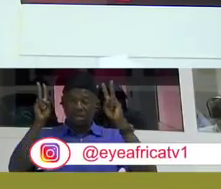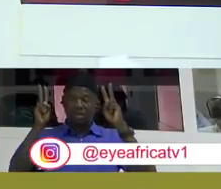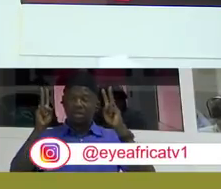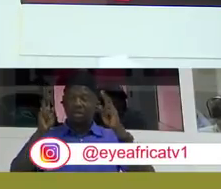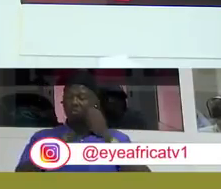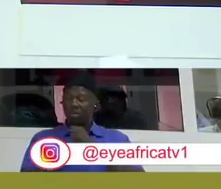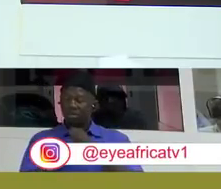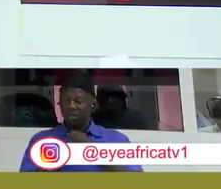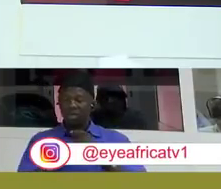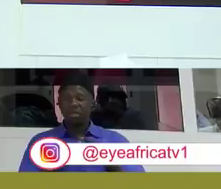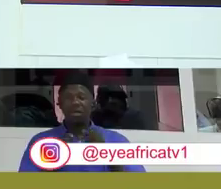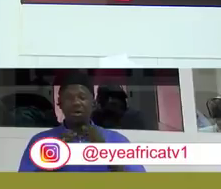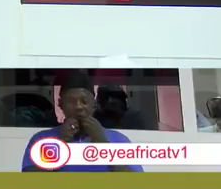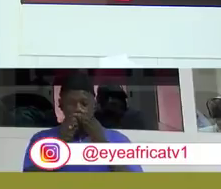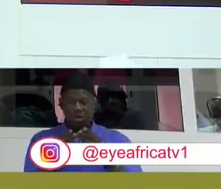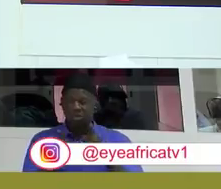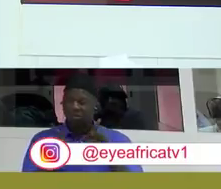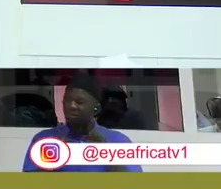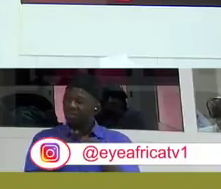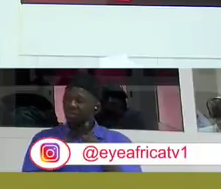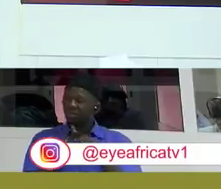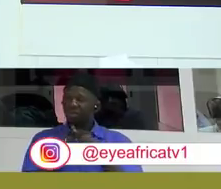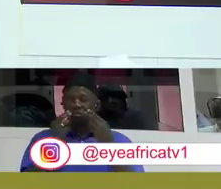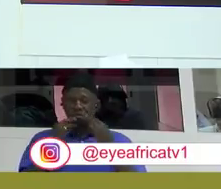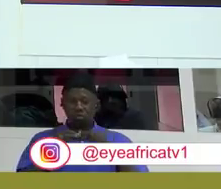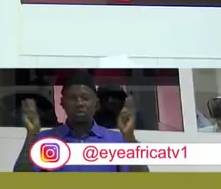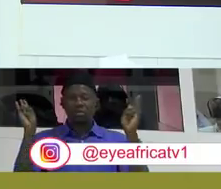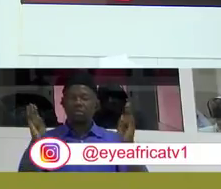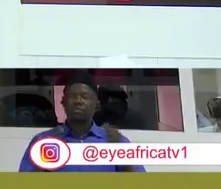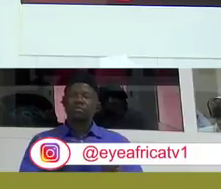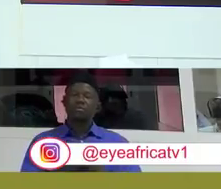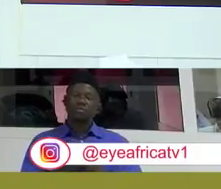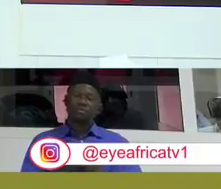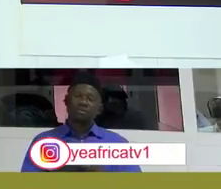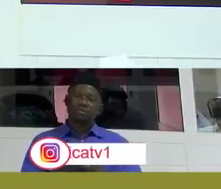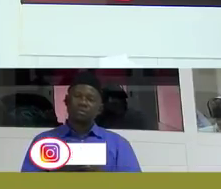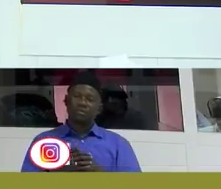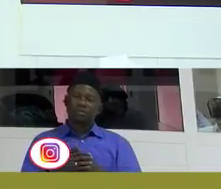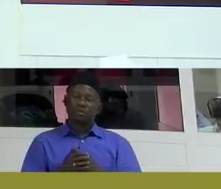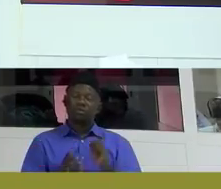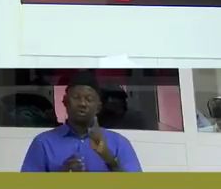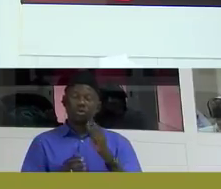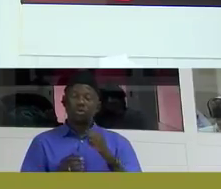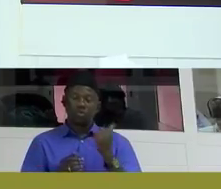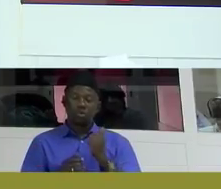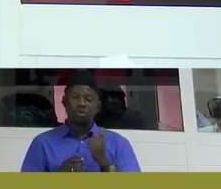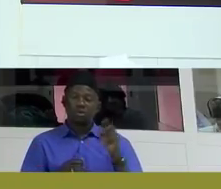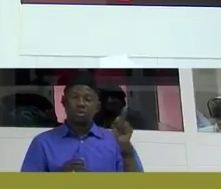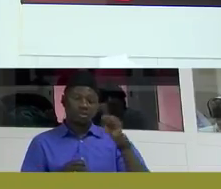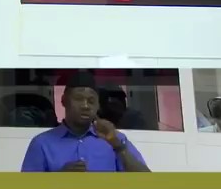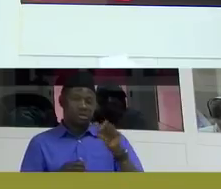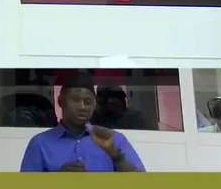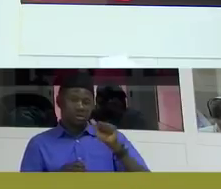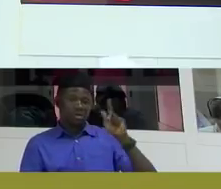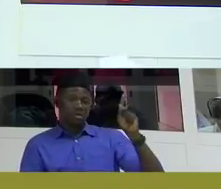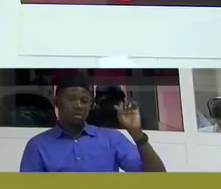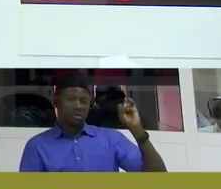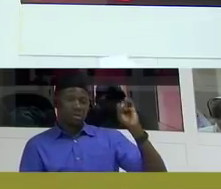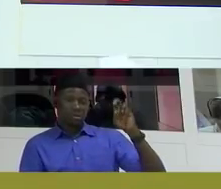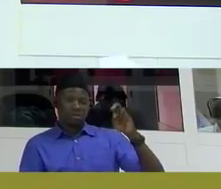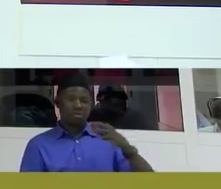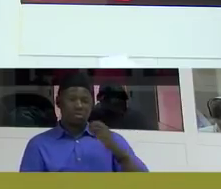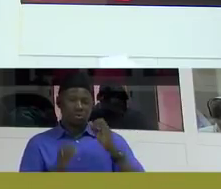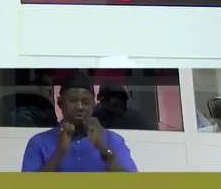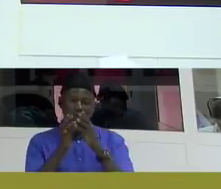we are the majority. That was what Zakir was preaching here. They follow each other. In fact, I would